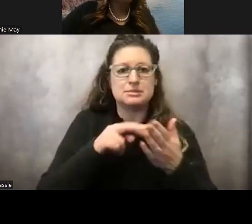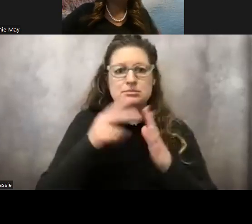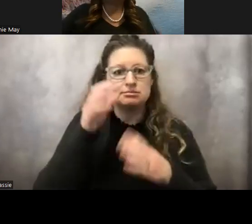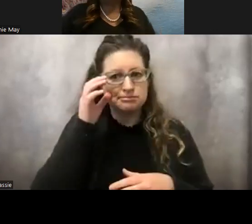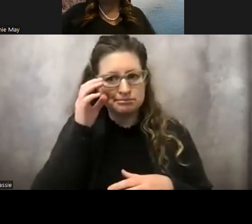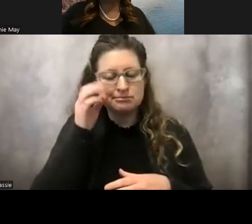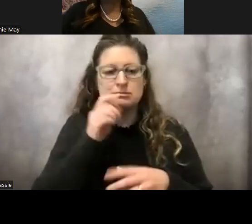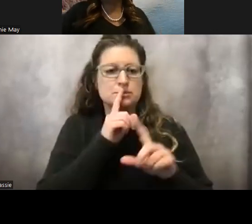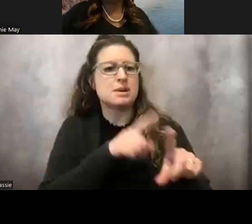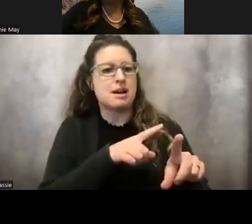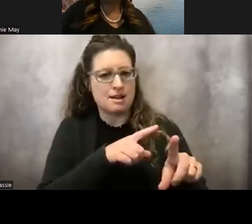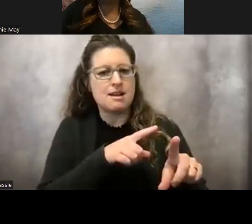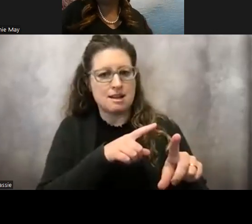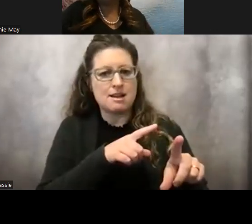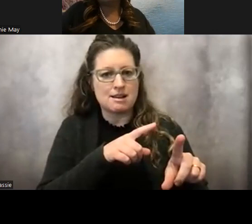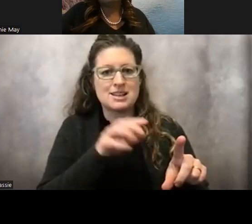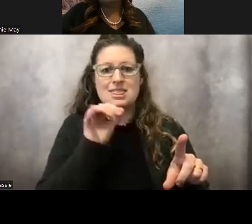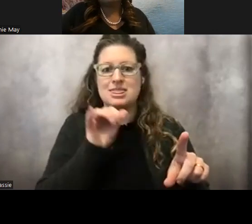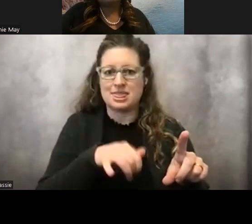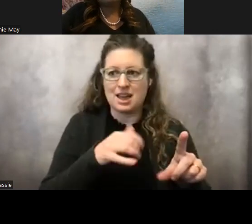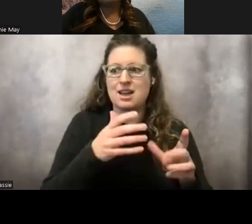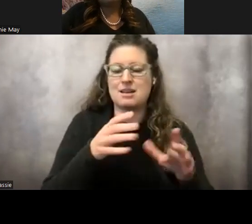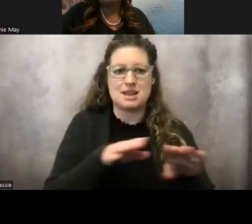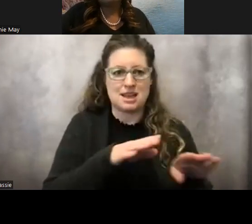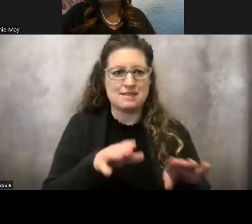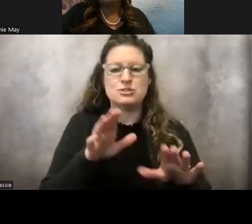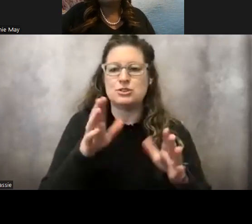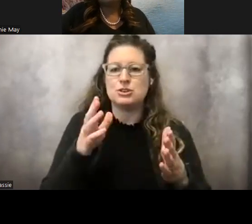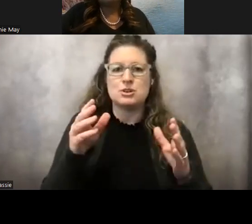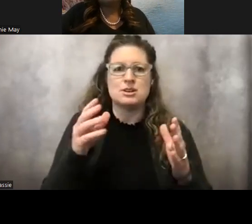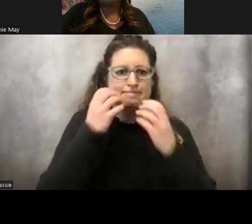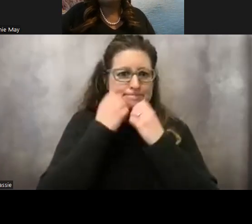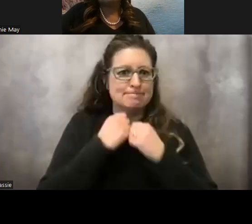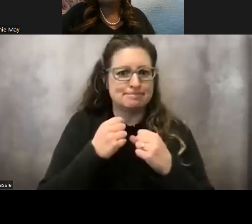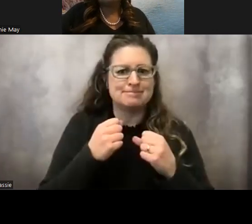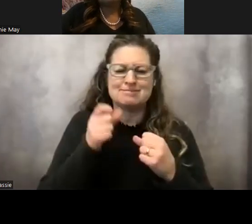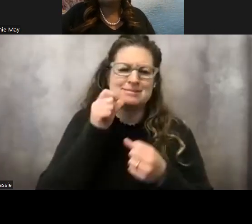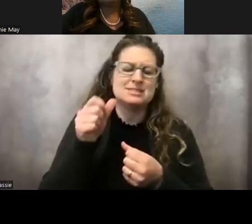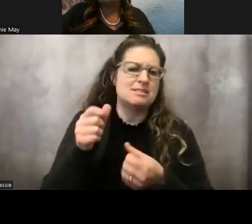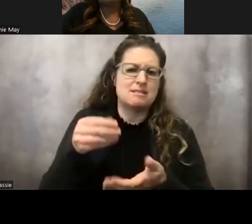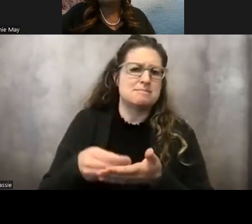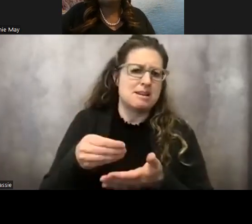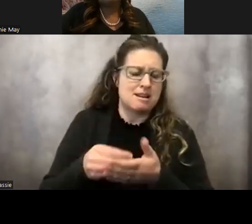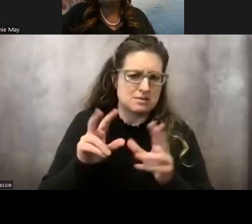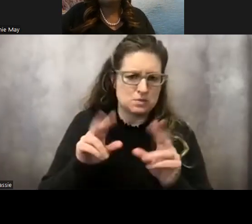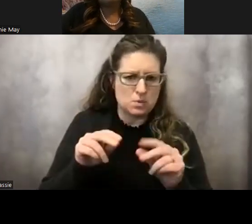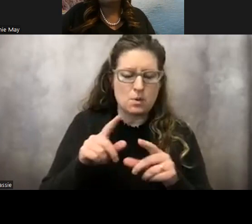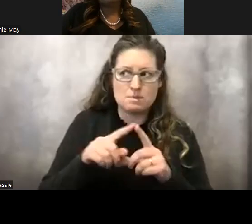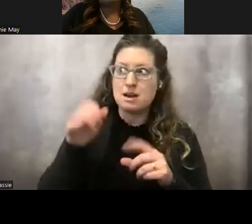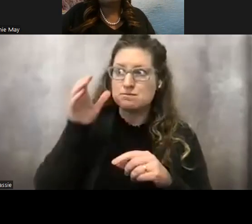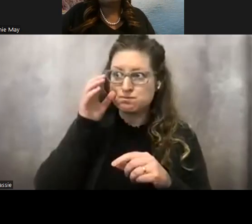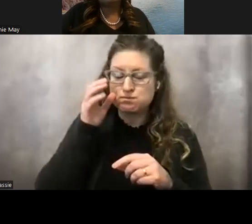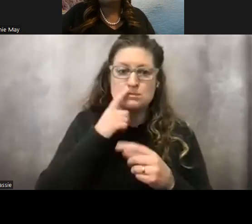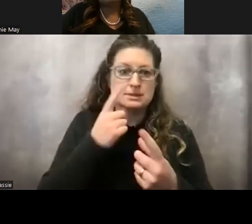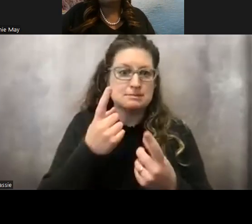maybe currency in some ways, even though it's not monetary. When I contacted